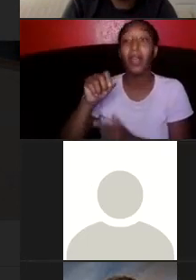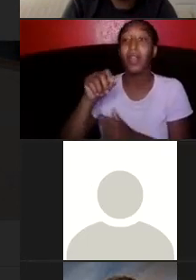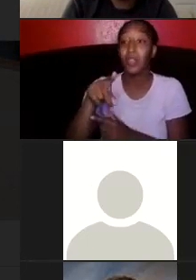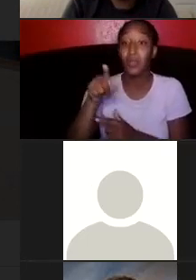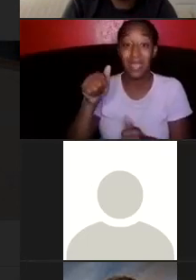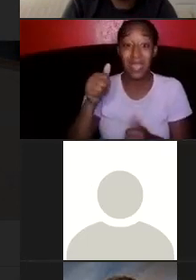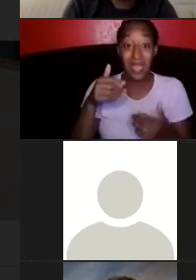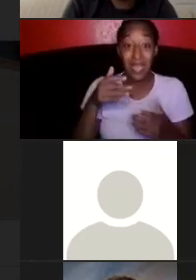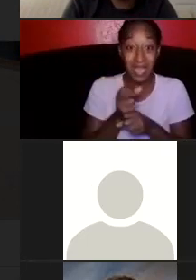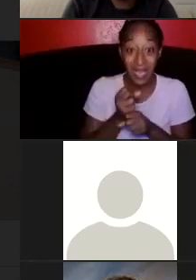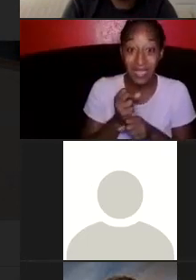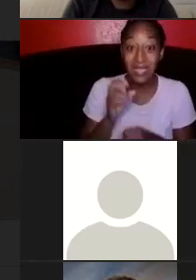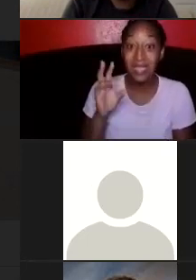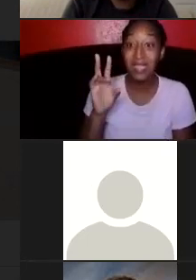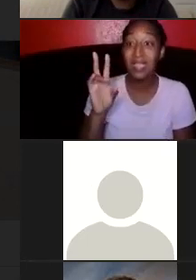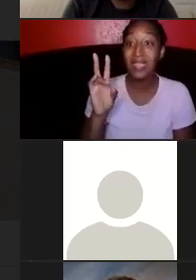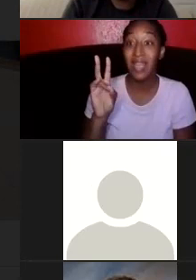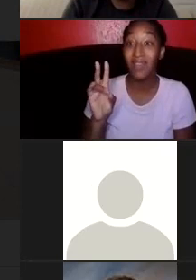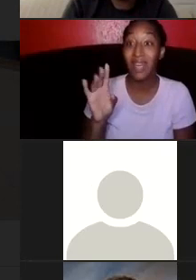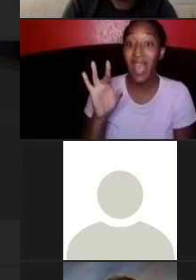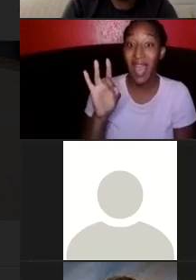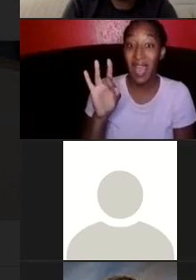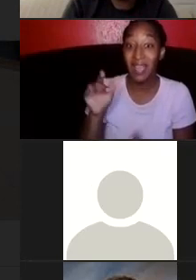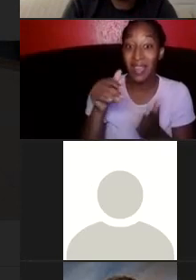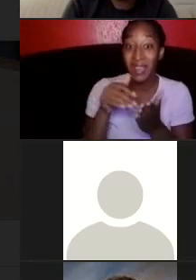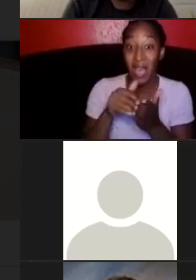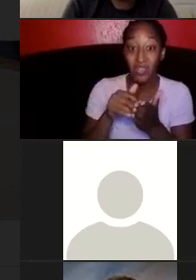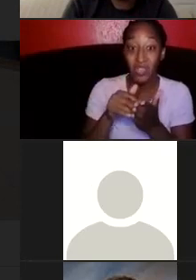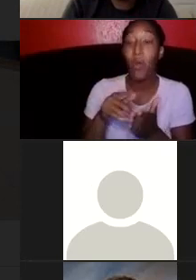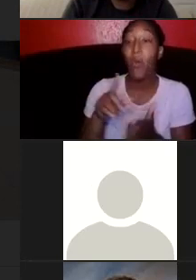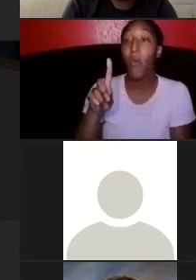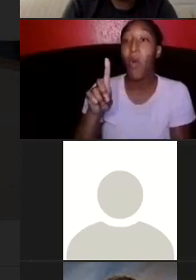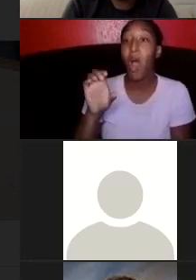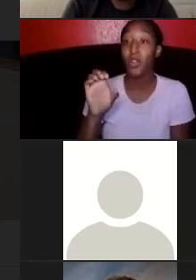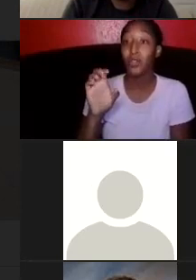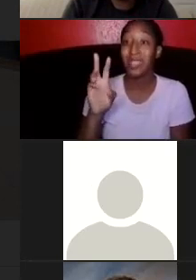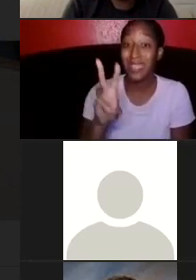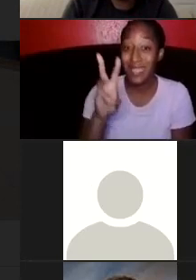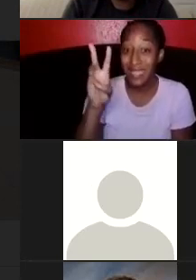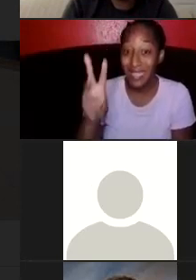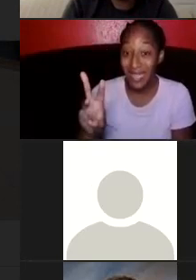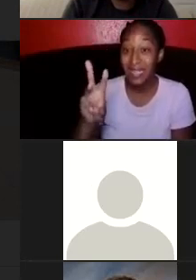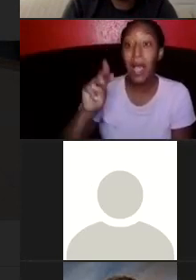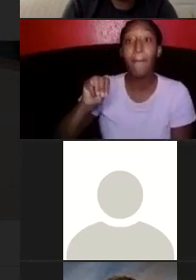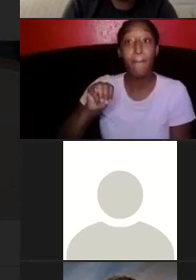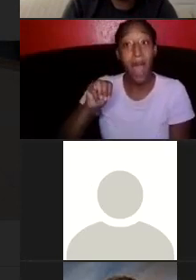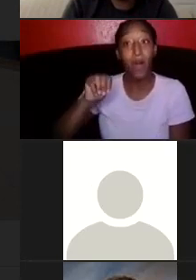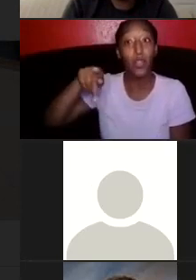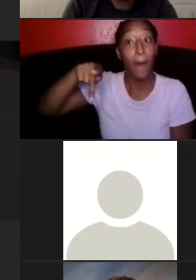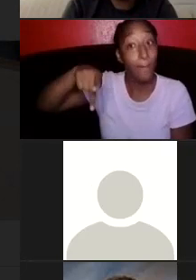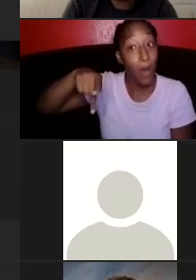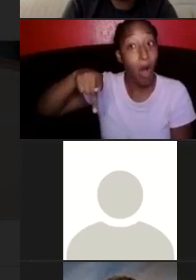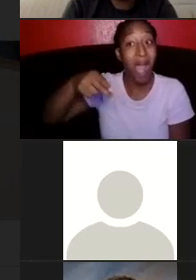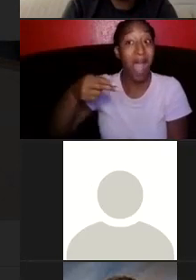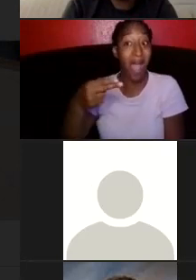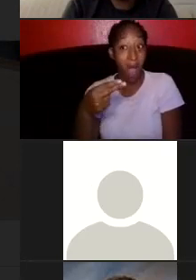71,166 miles per hour squared. Speed is measured in miles per hour, acceleration, miles